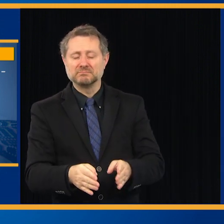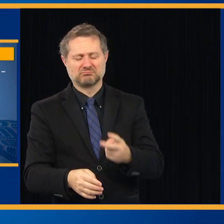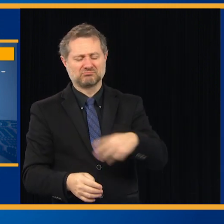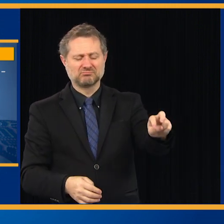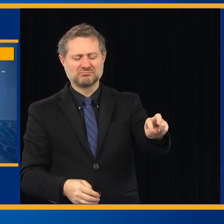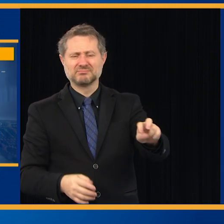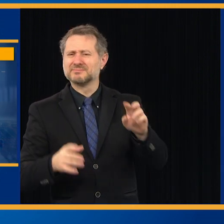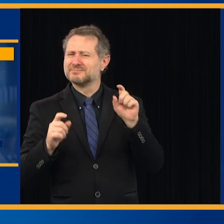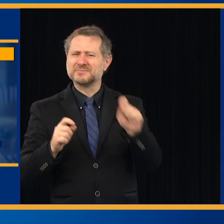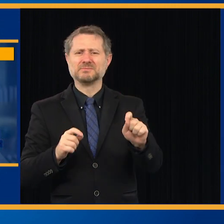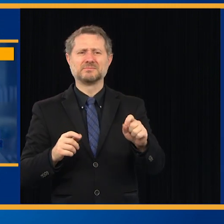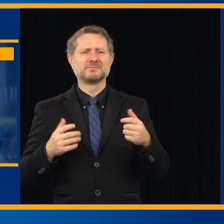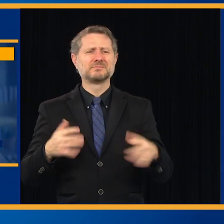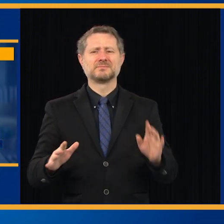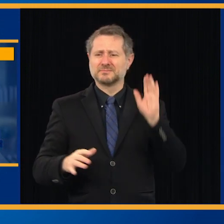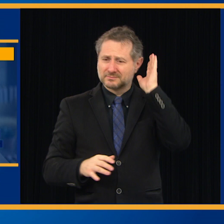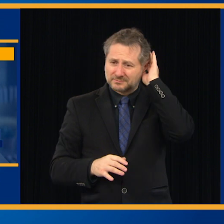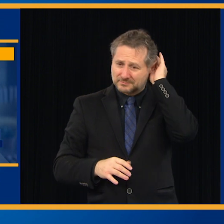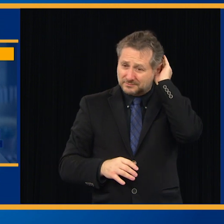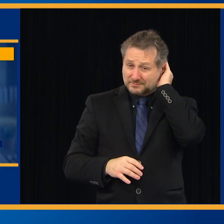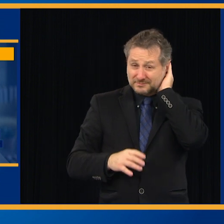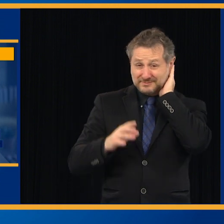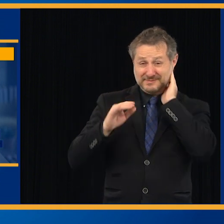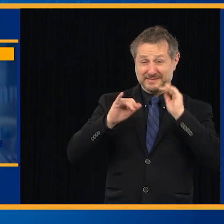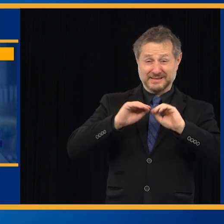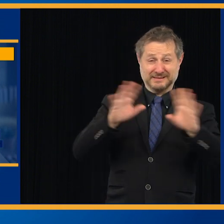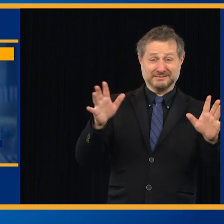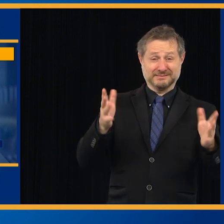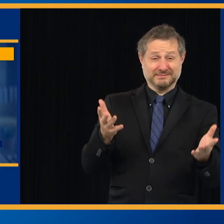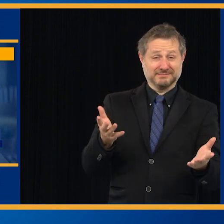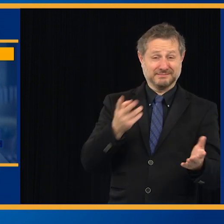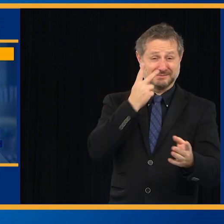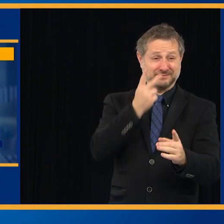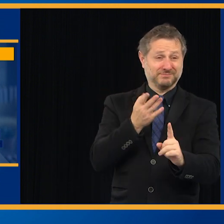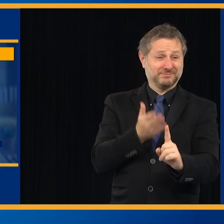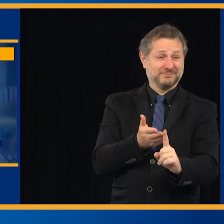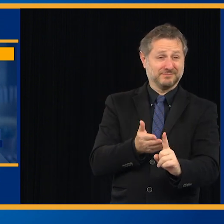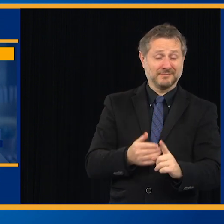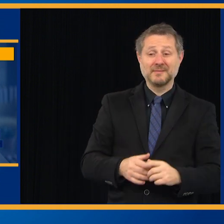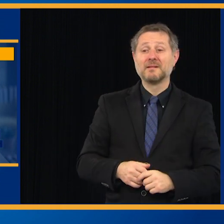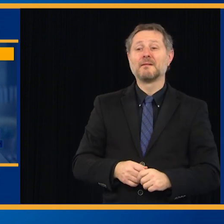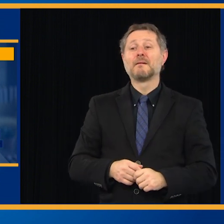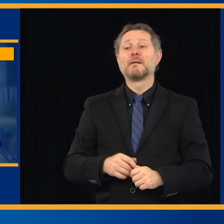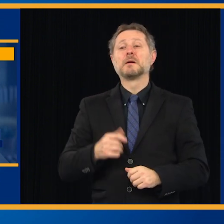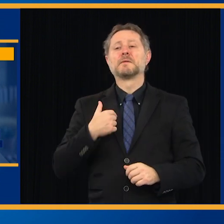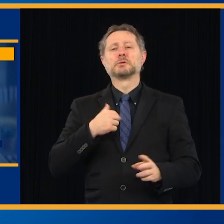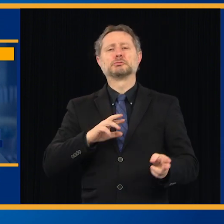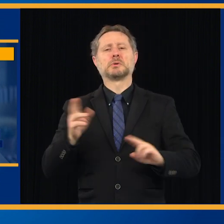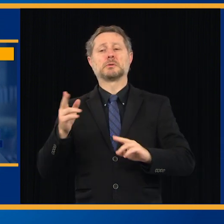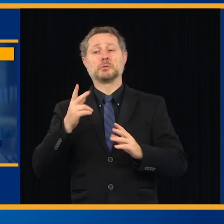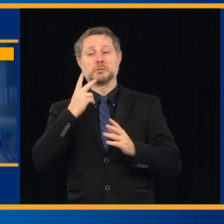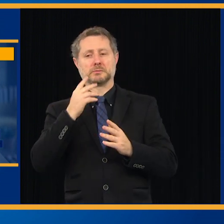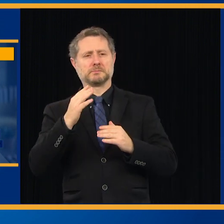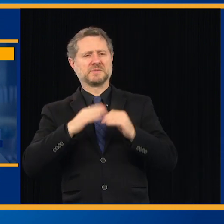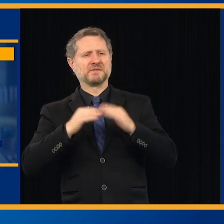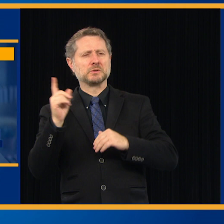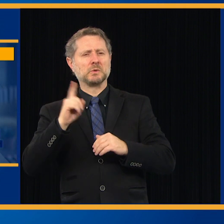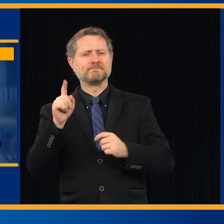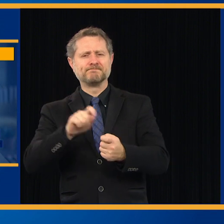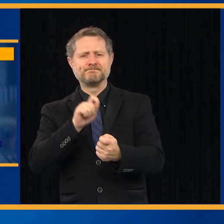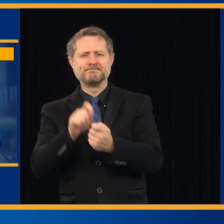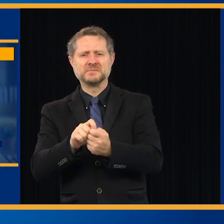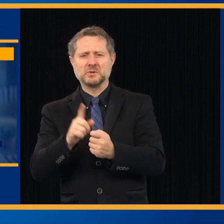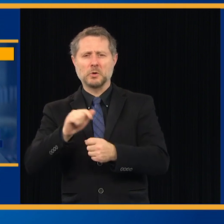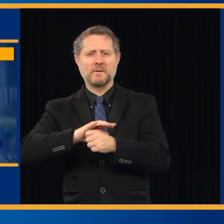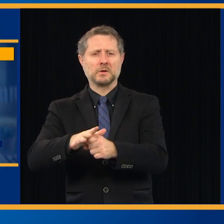I can't be more direct about that. We have available COVID-only facilities